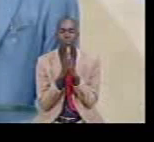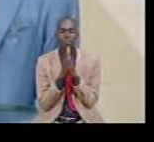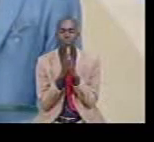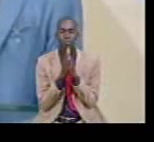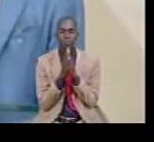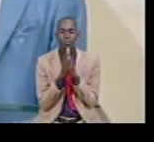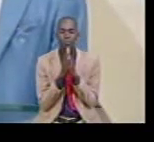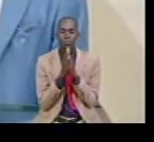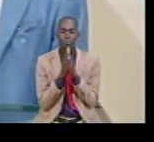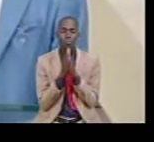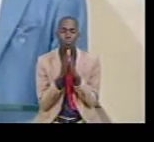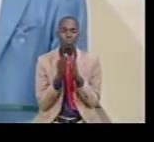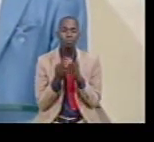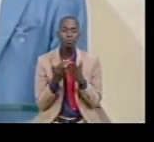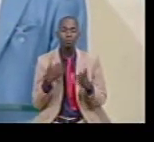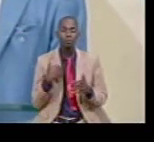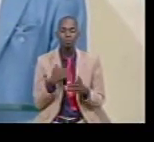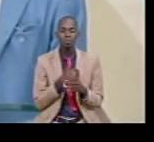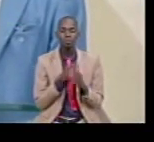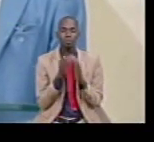Before we pray,